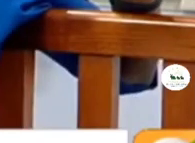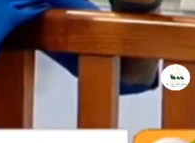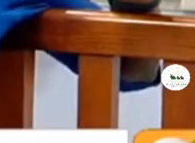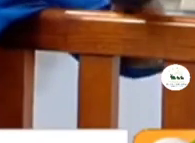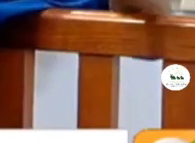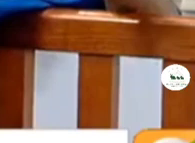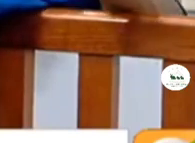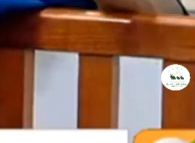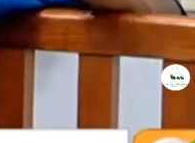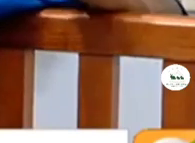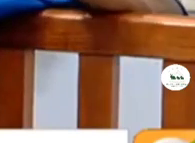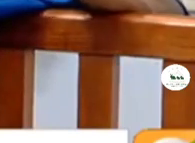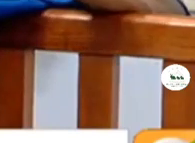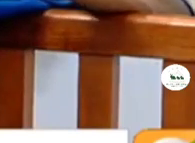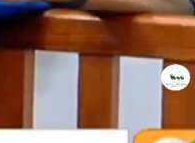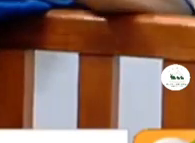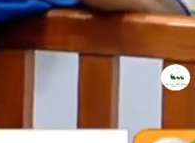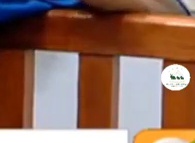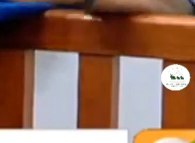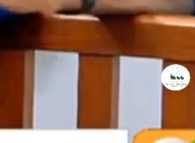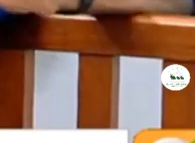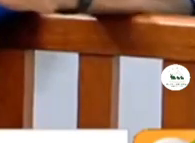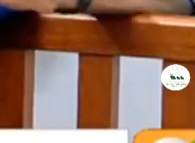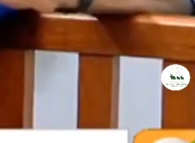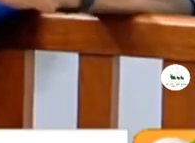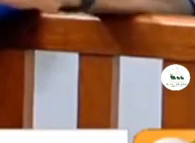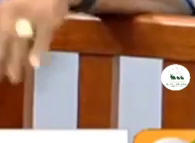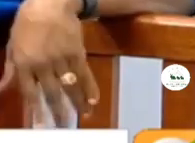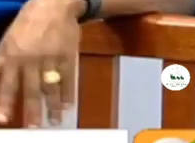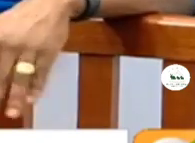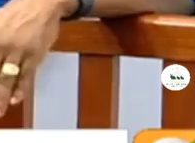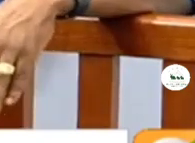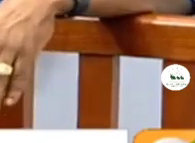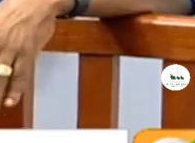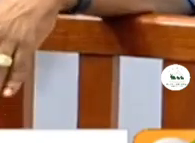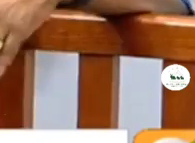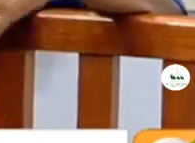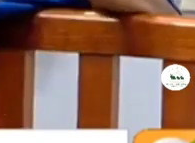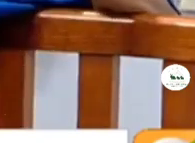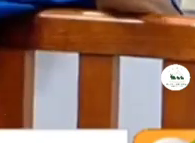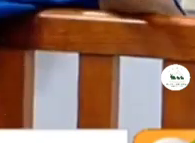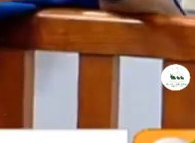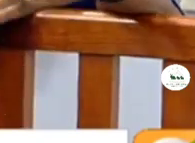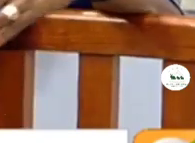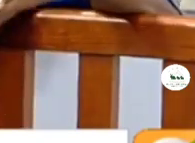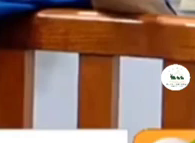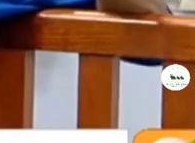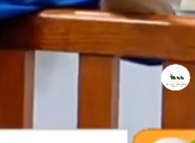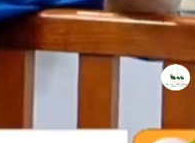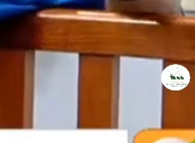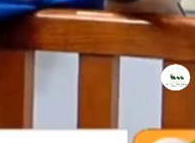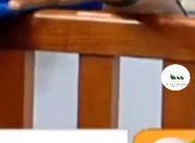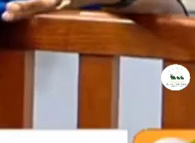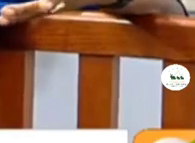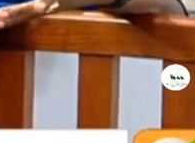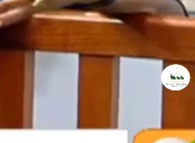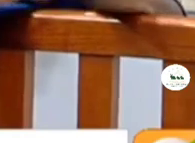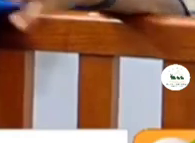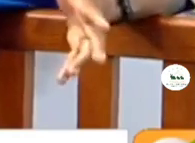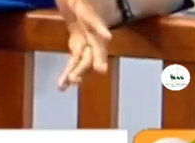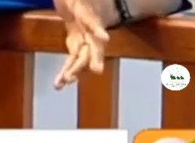be, it must be the beginning point that in another 50 years, 100